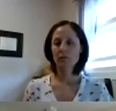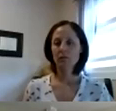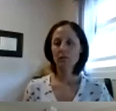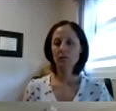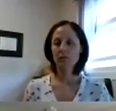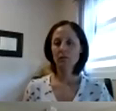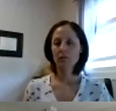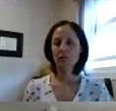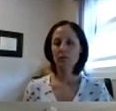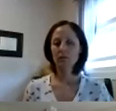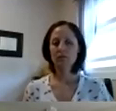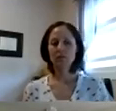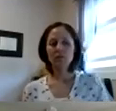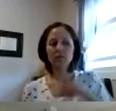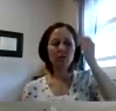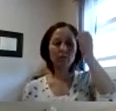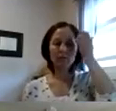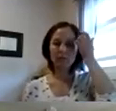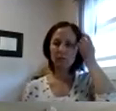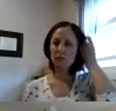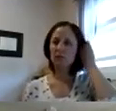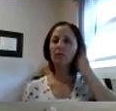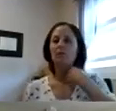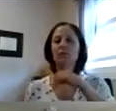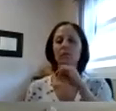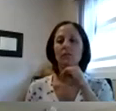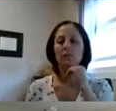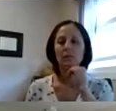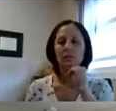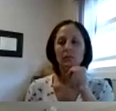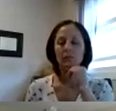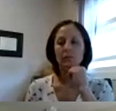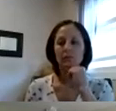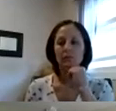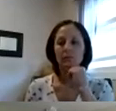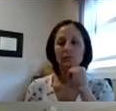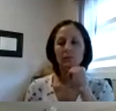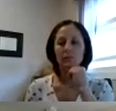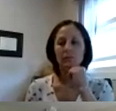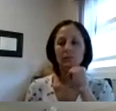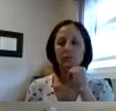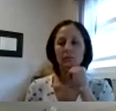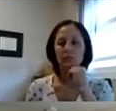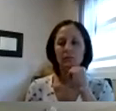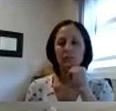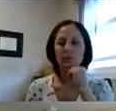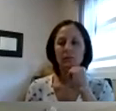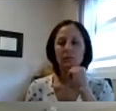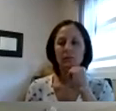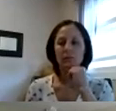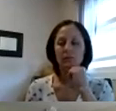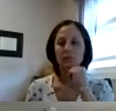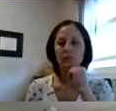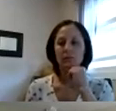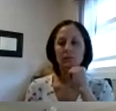funds. But the goal, of course, is to get these funds to the organizations in need as quickly as we can. And I will say that